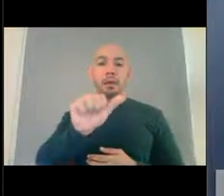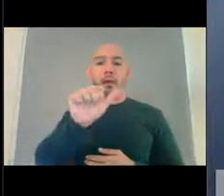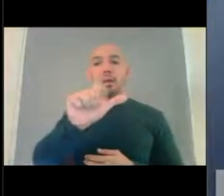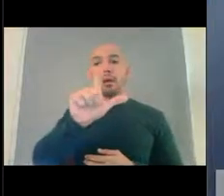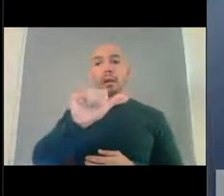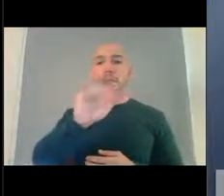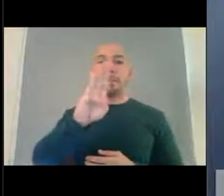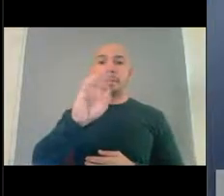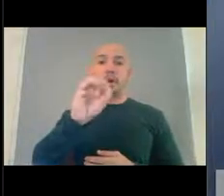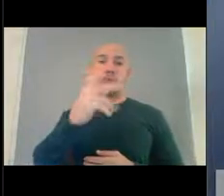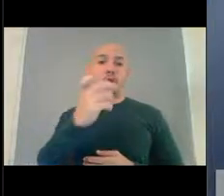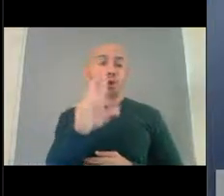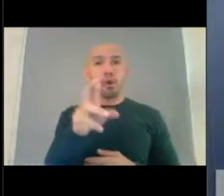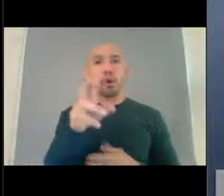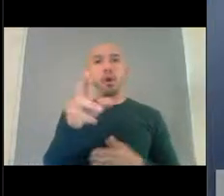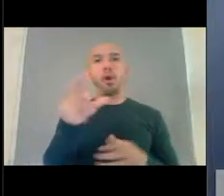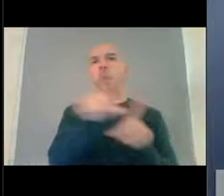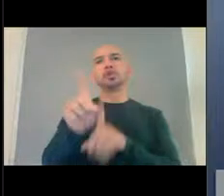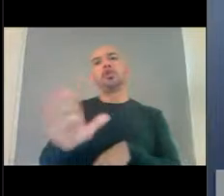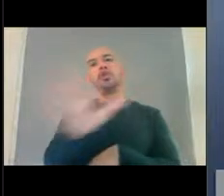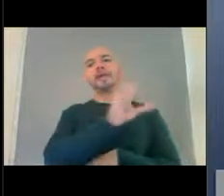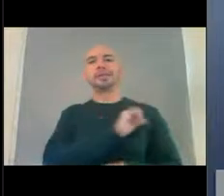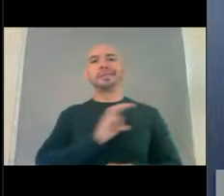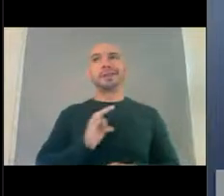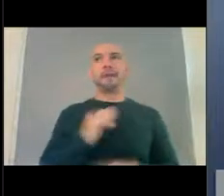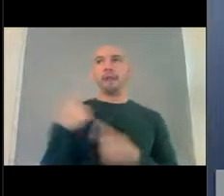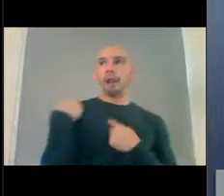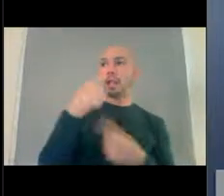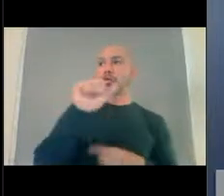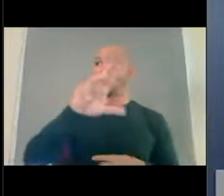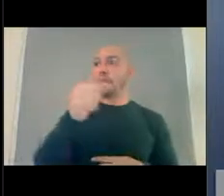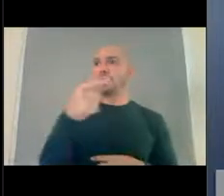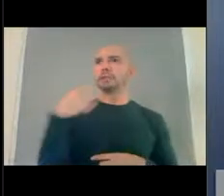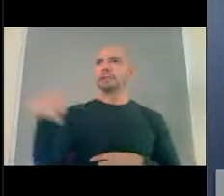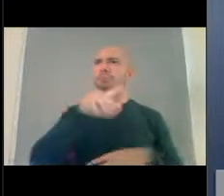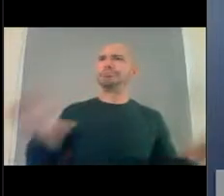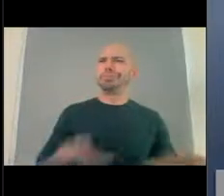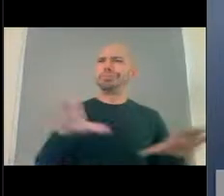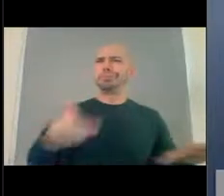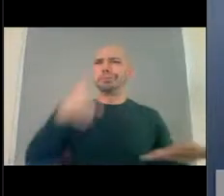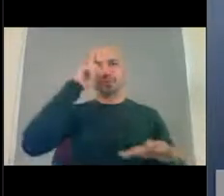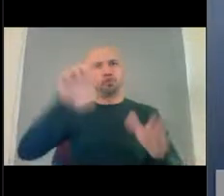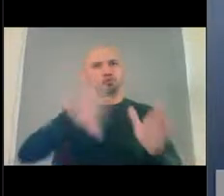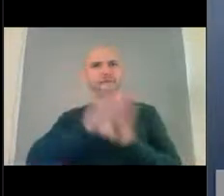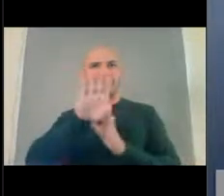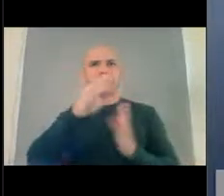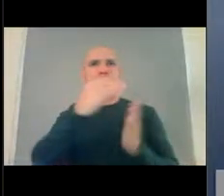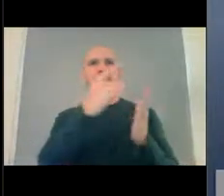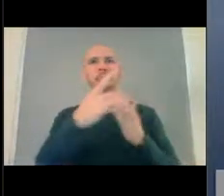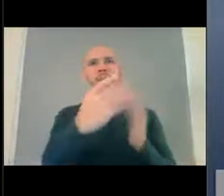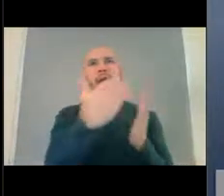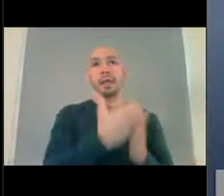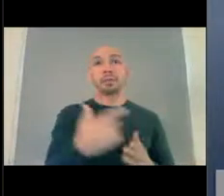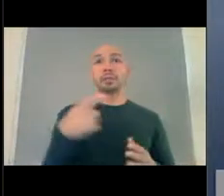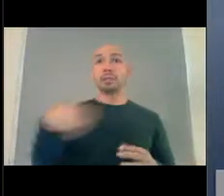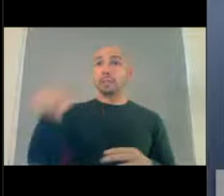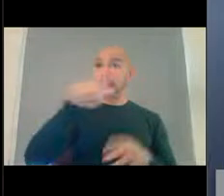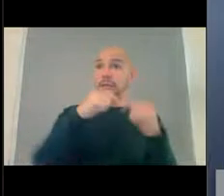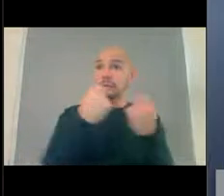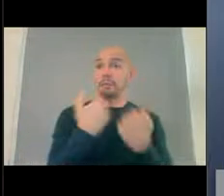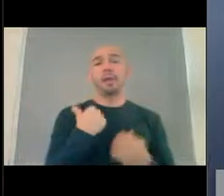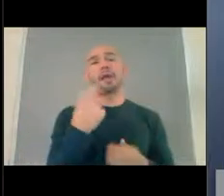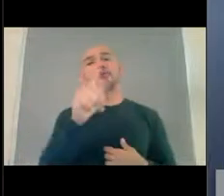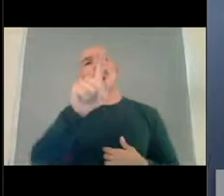staffs for their efforts since last august to develop these guidelines the team held 23 public workshops to solicit input and manage